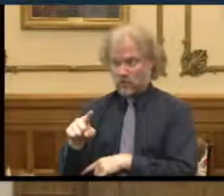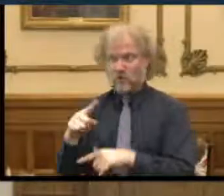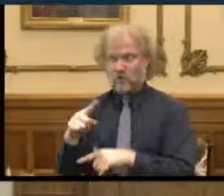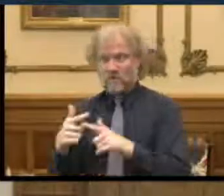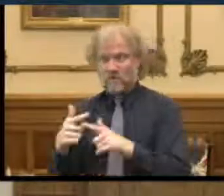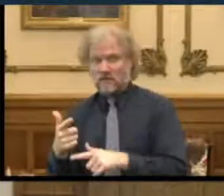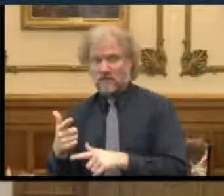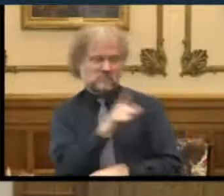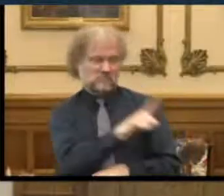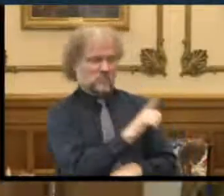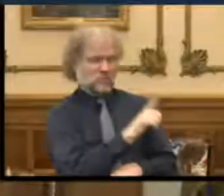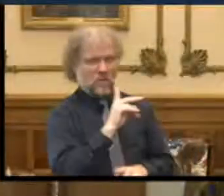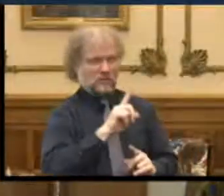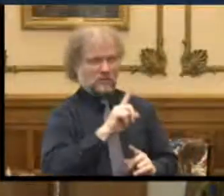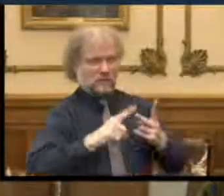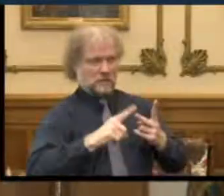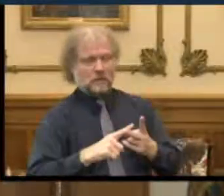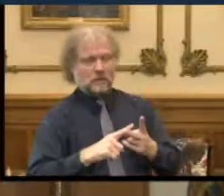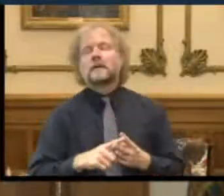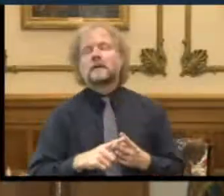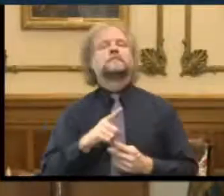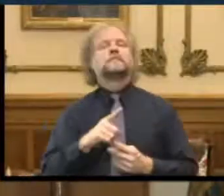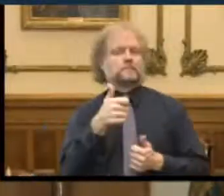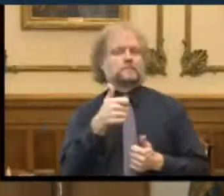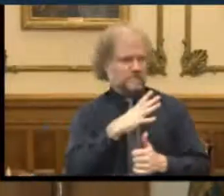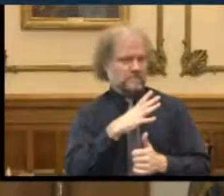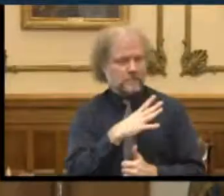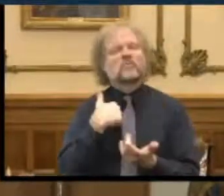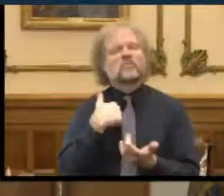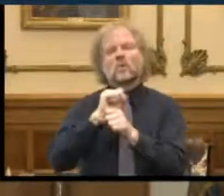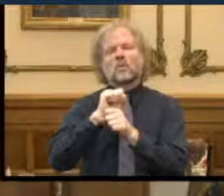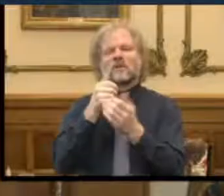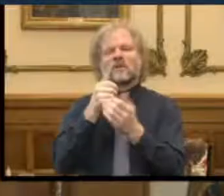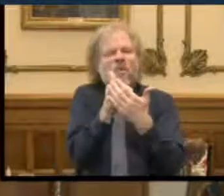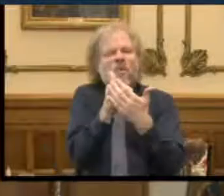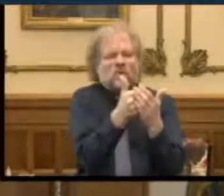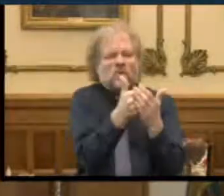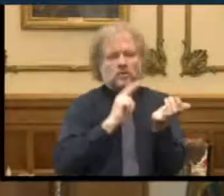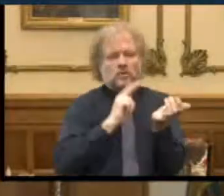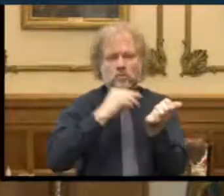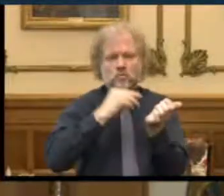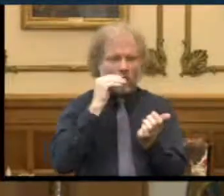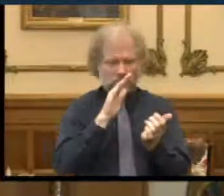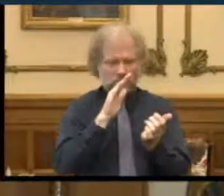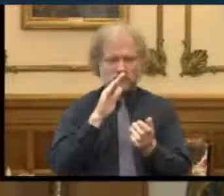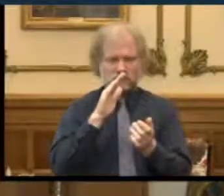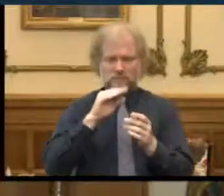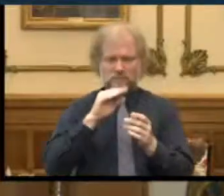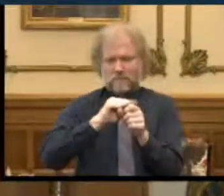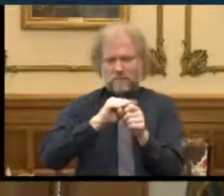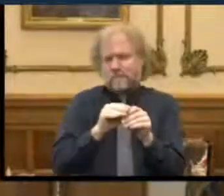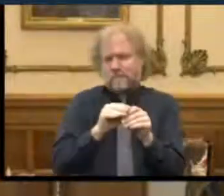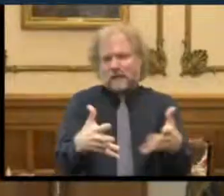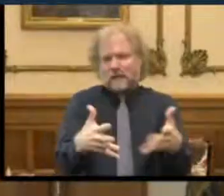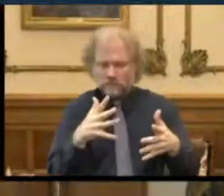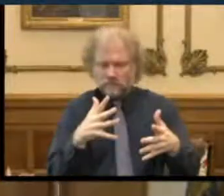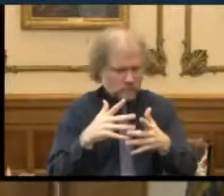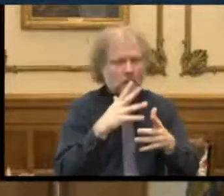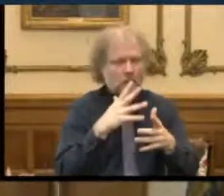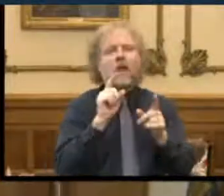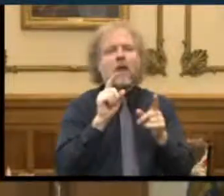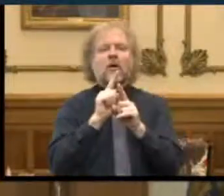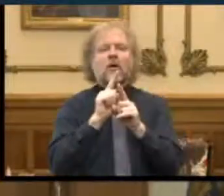on his second. Right, so we've been working closely with the nursing homes throughout this entire pandemic, and actually opened up to